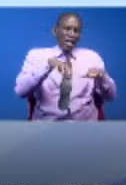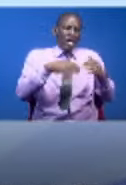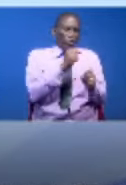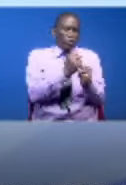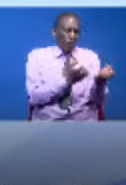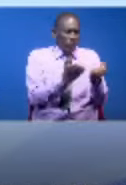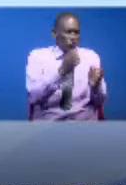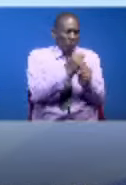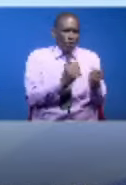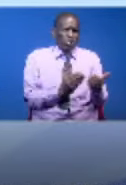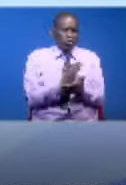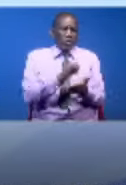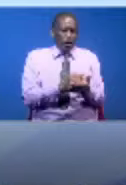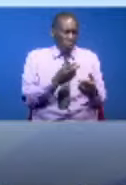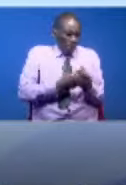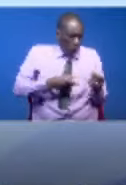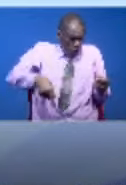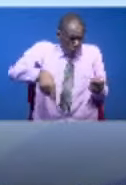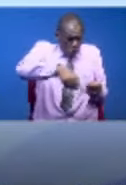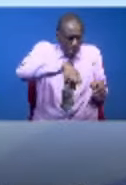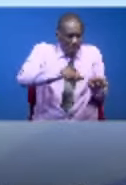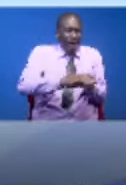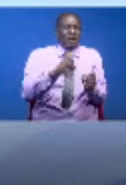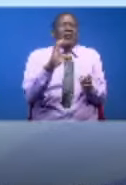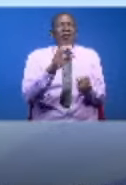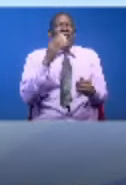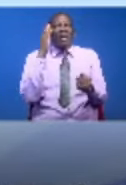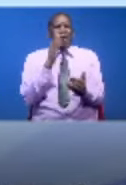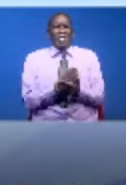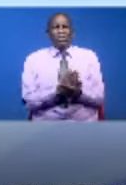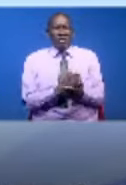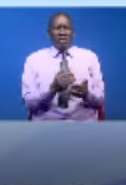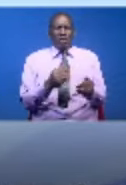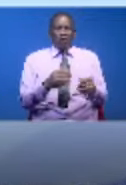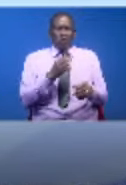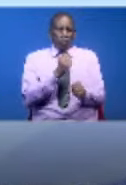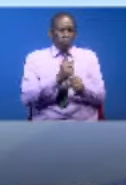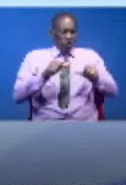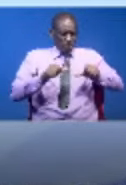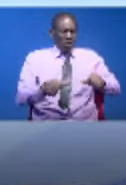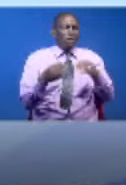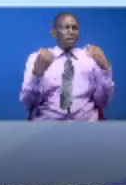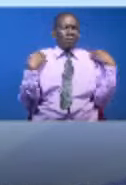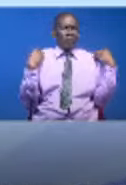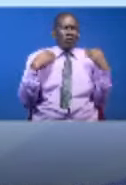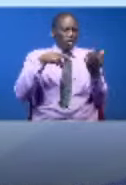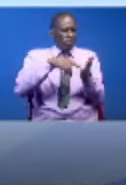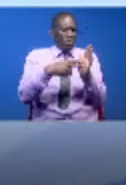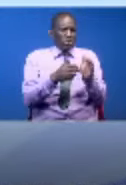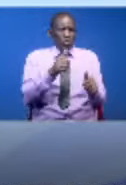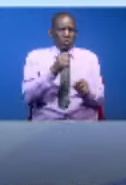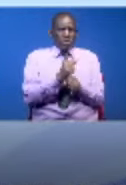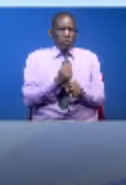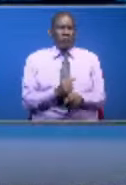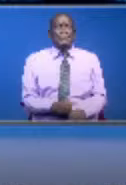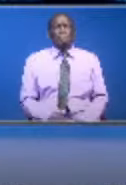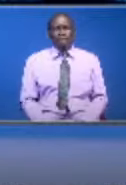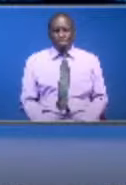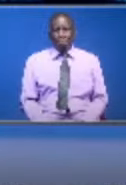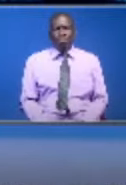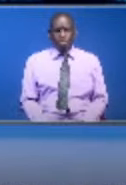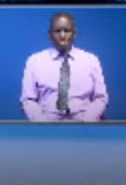that both we and our clients actually subscribe to sustainability practices in the projects that that we undertake. I see.